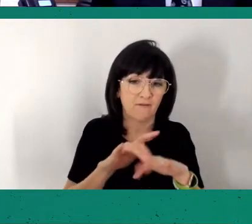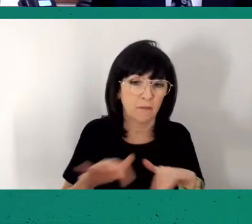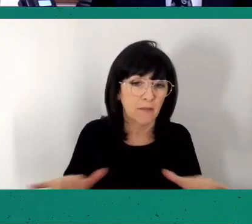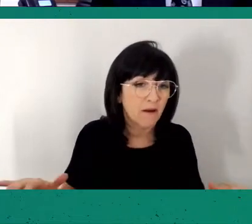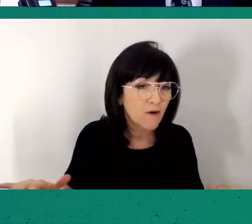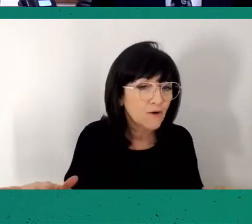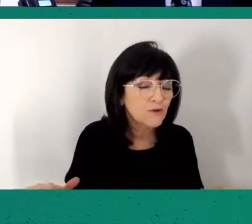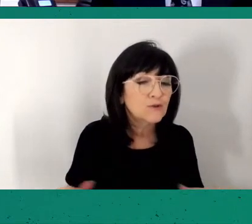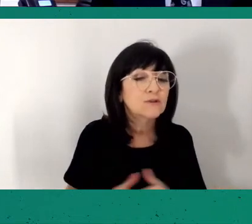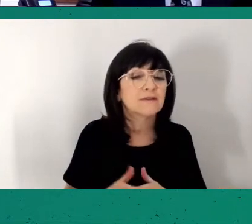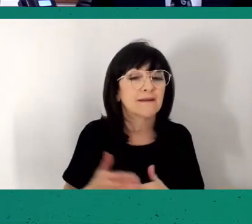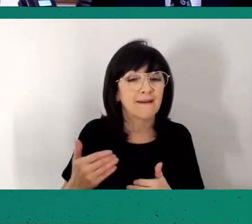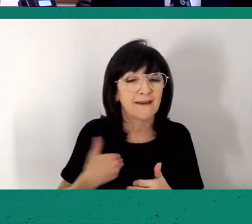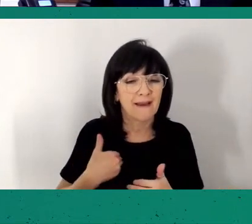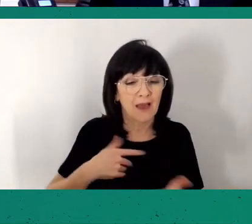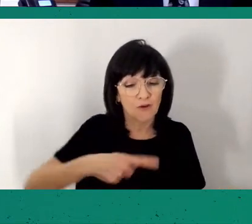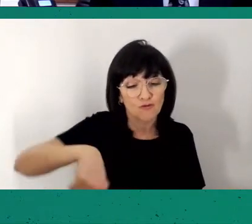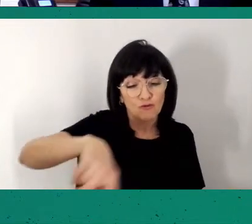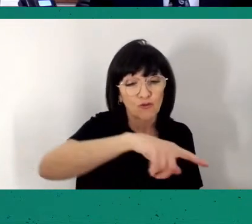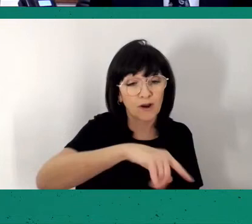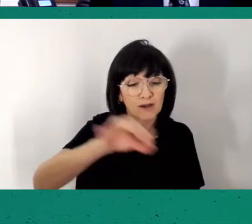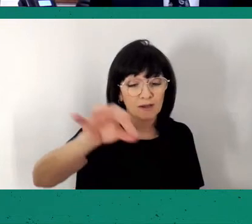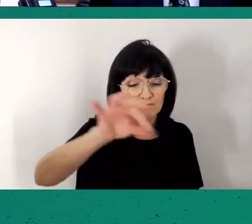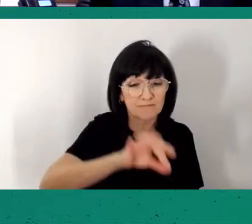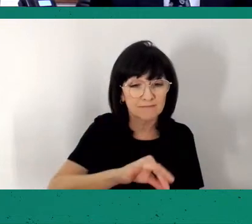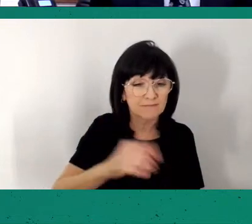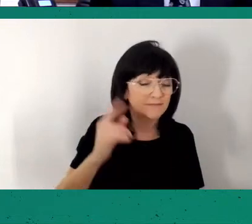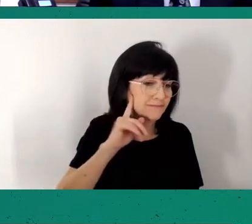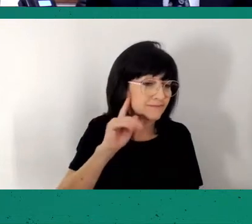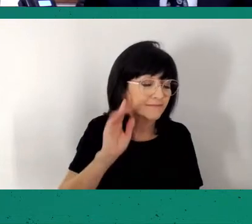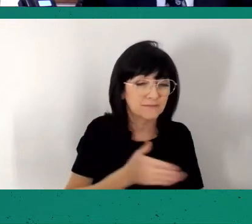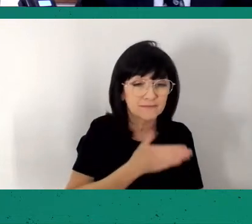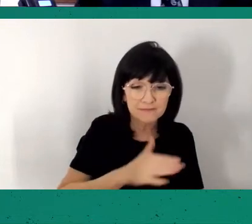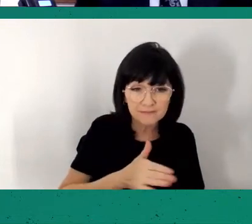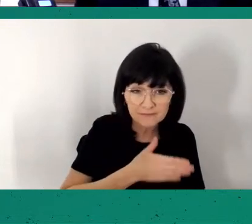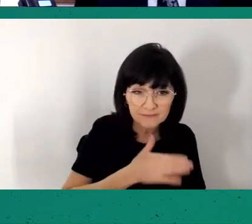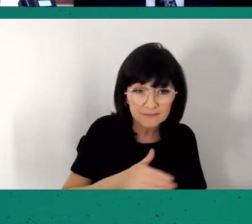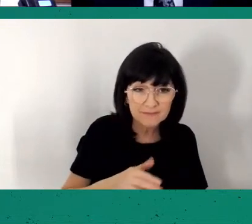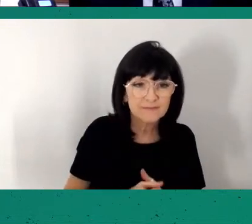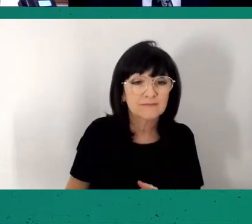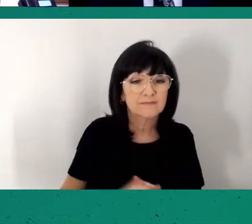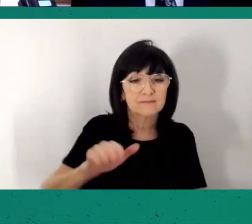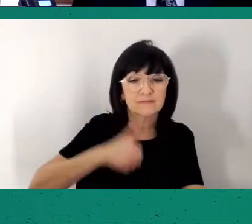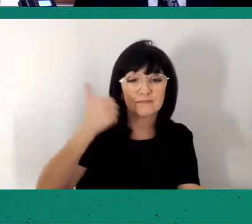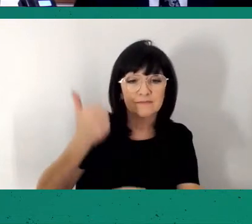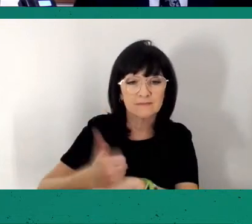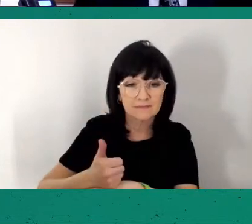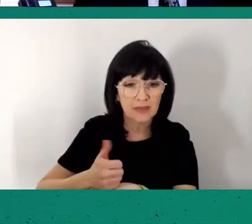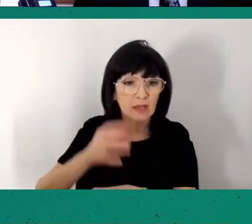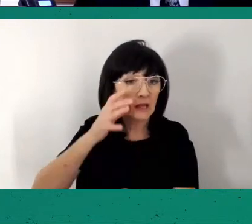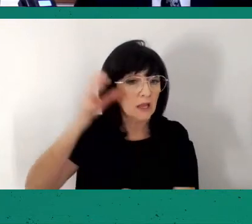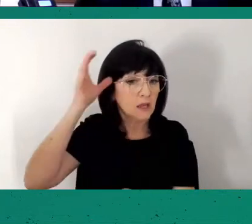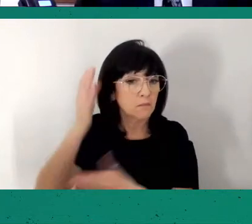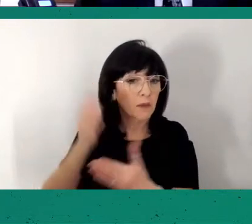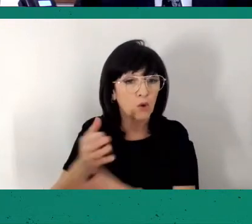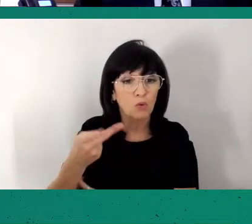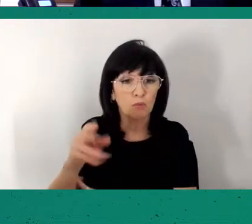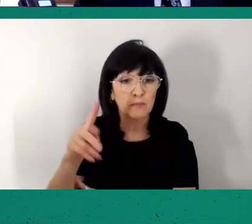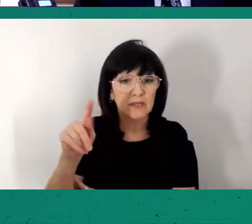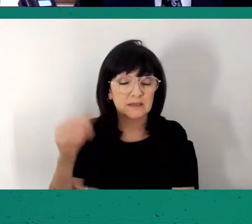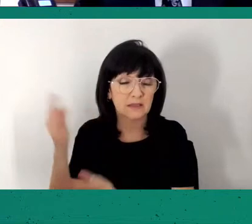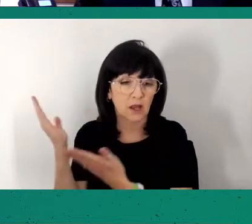They learned sanitation. Parents through the PTA brought hot meals in to serve them.